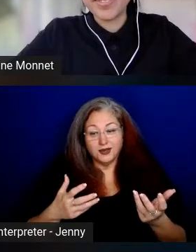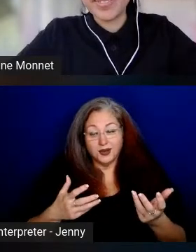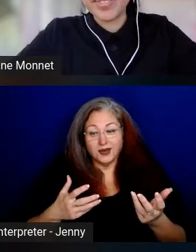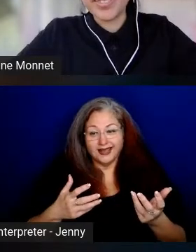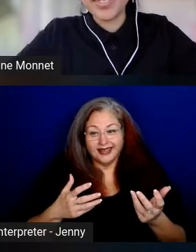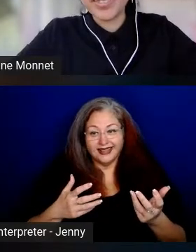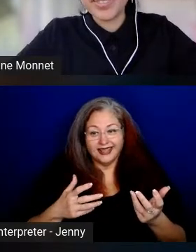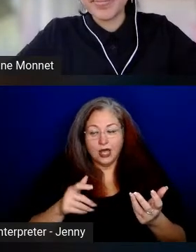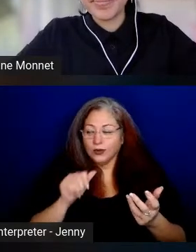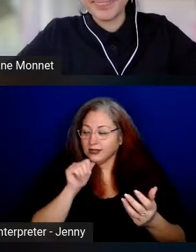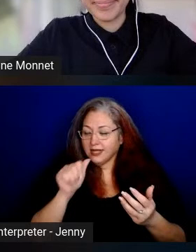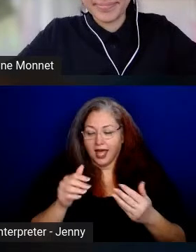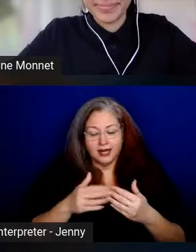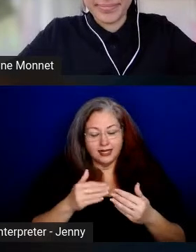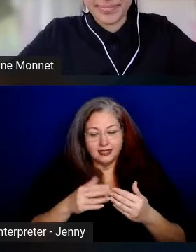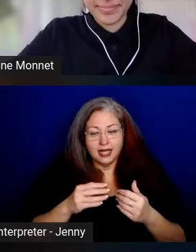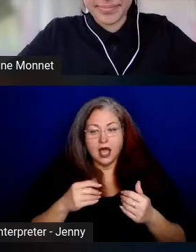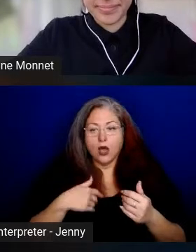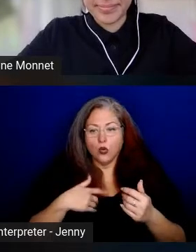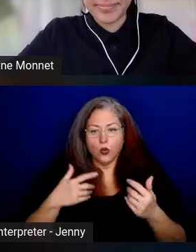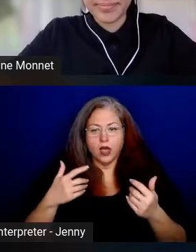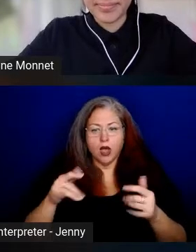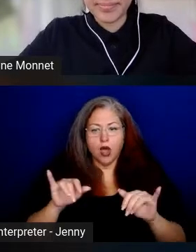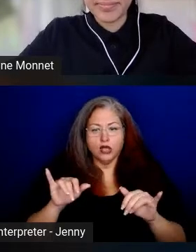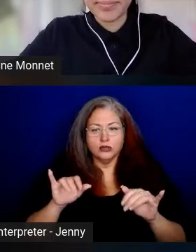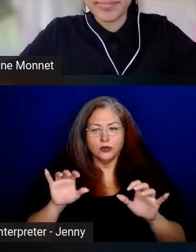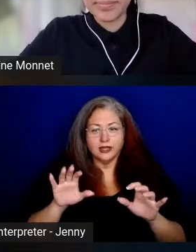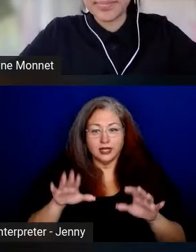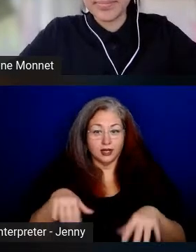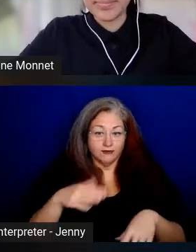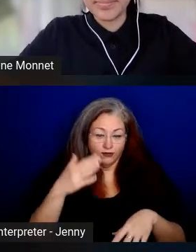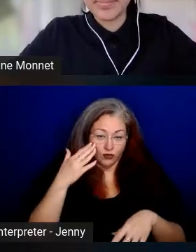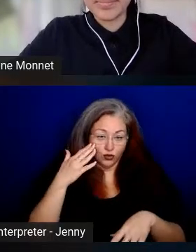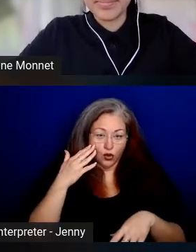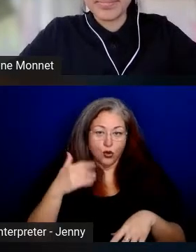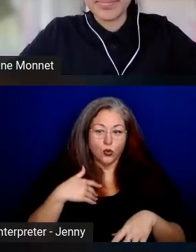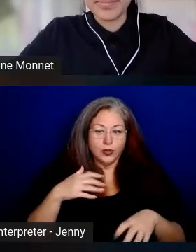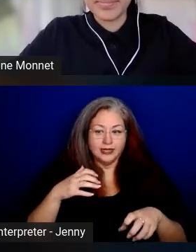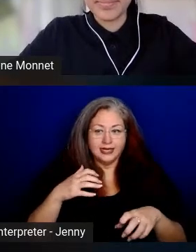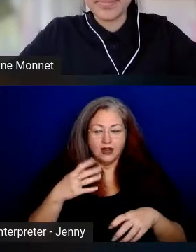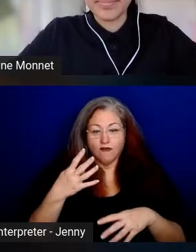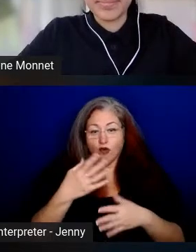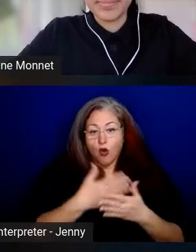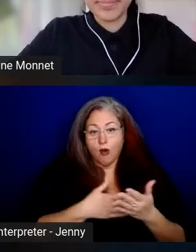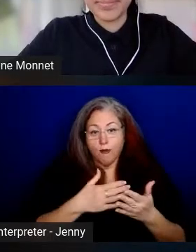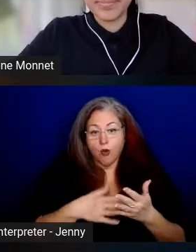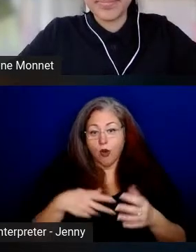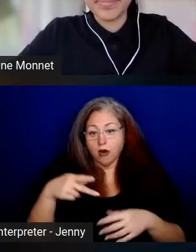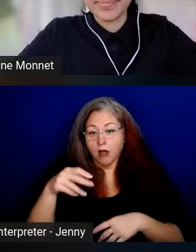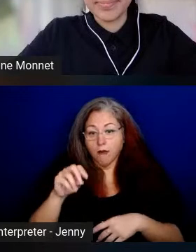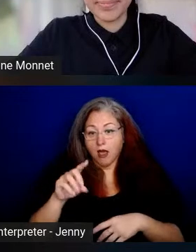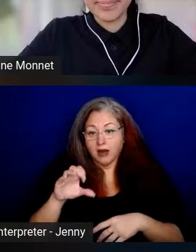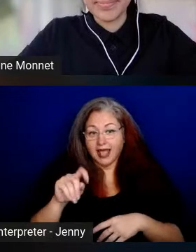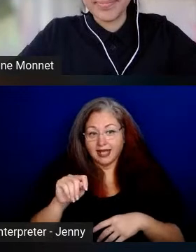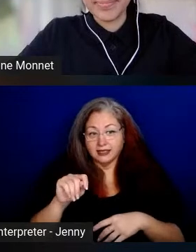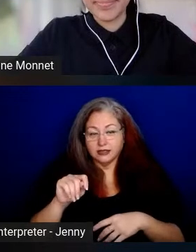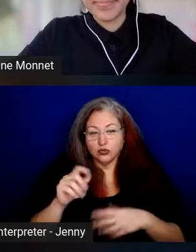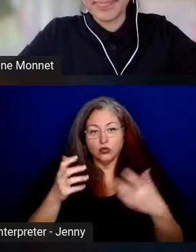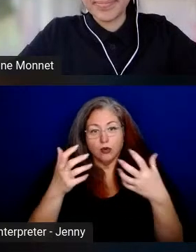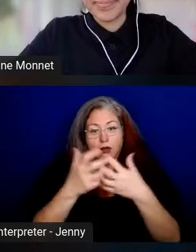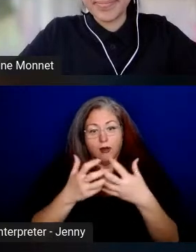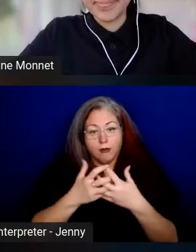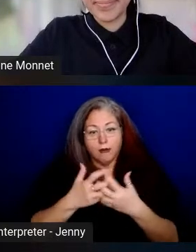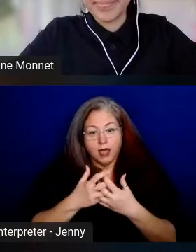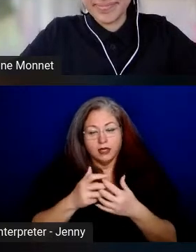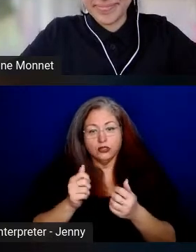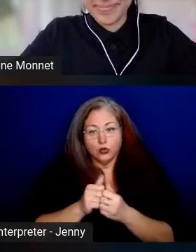it was not easy. And we also did, just so you know, we also did a 4-part podcast to go along with the delivery of